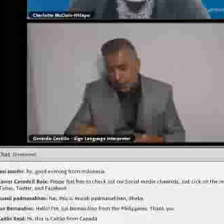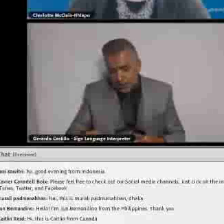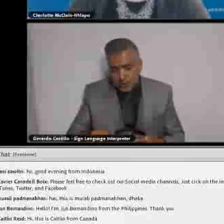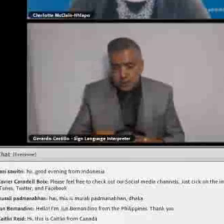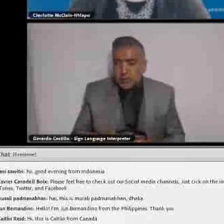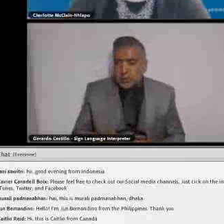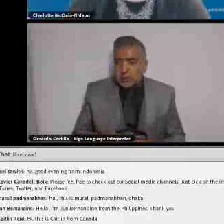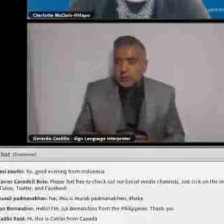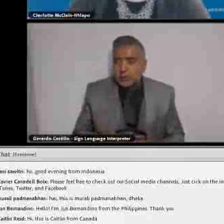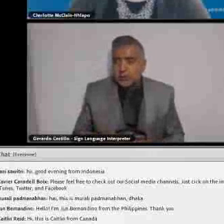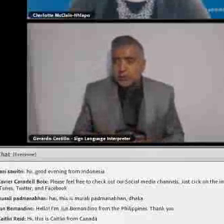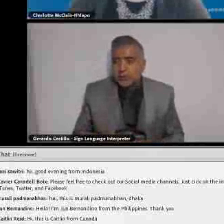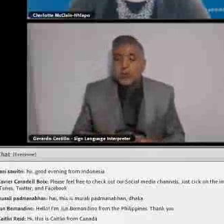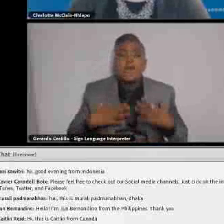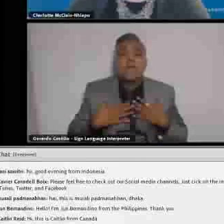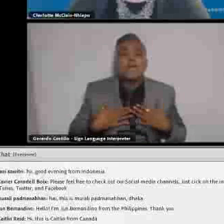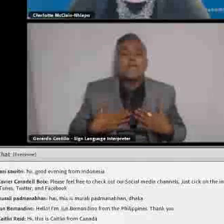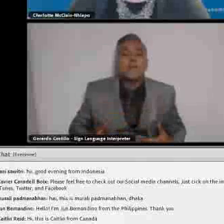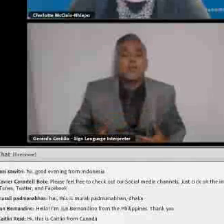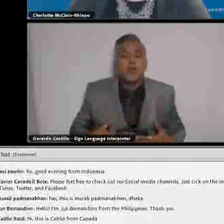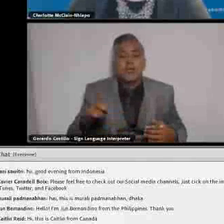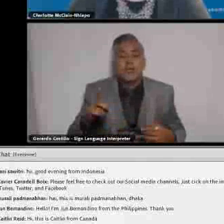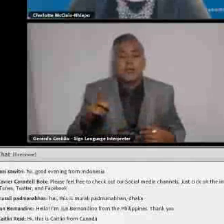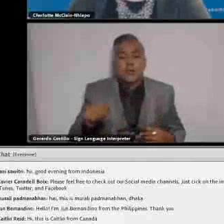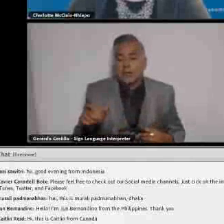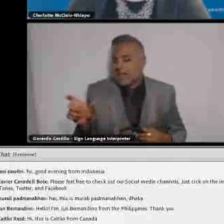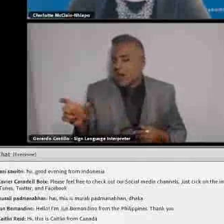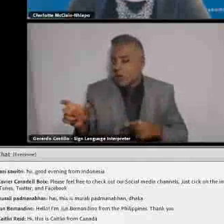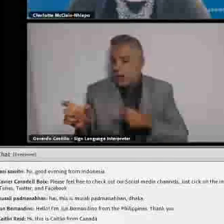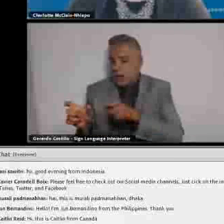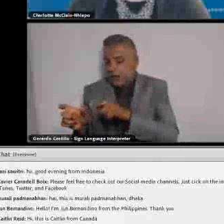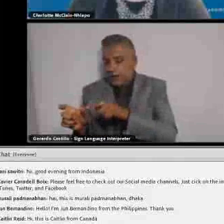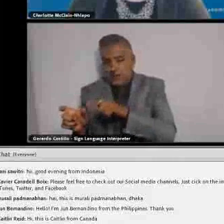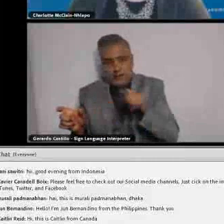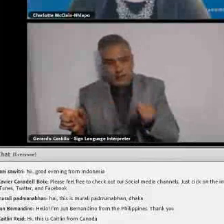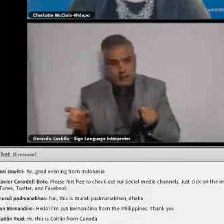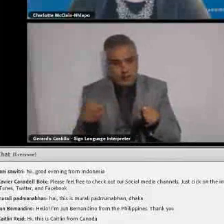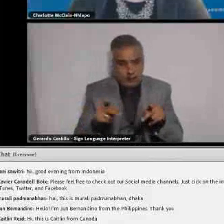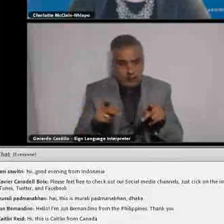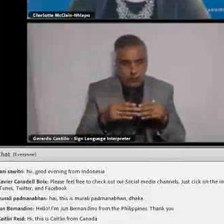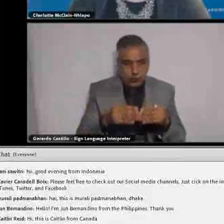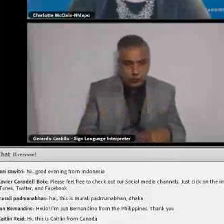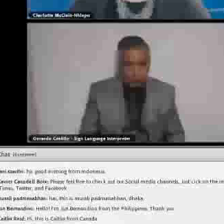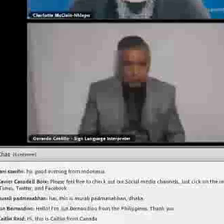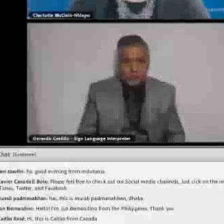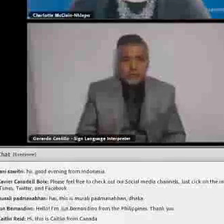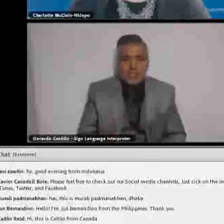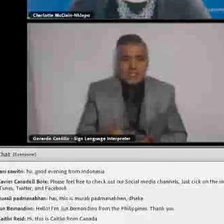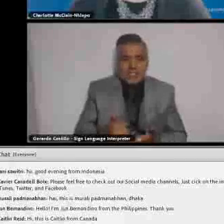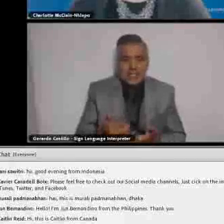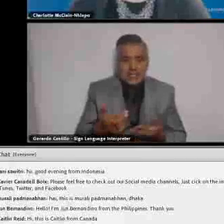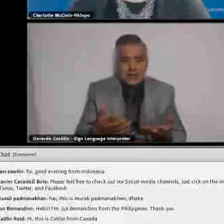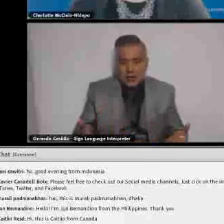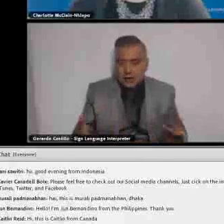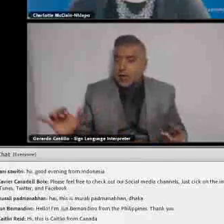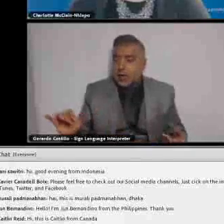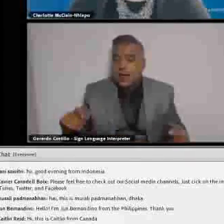In the physical disabilities area, people may lose their assistive devices if they have a wheelchair or